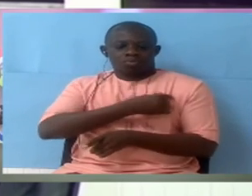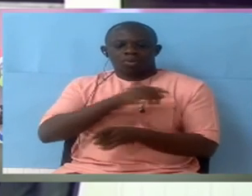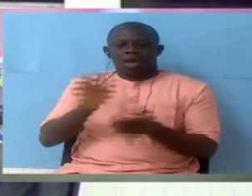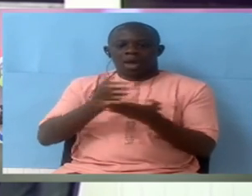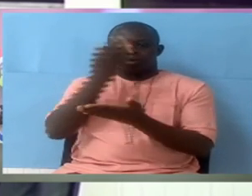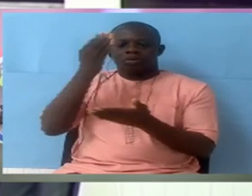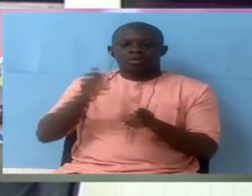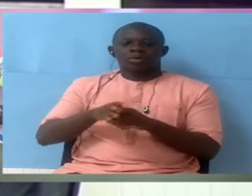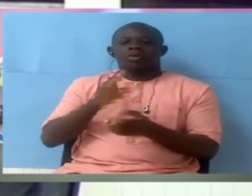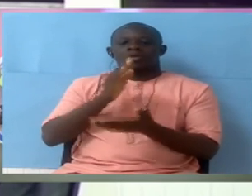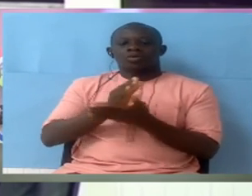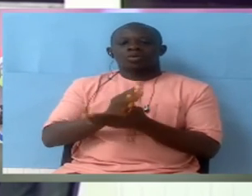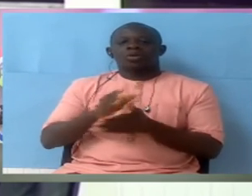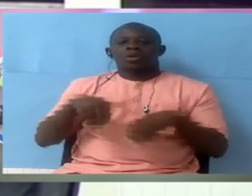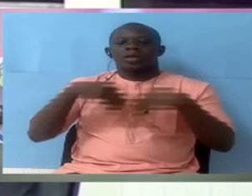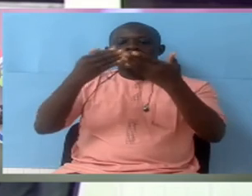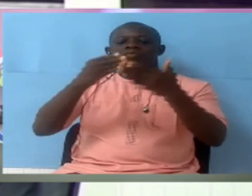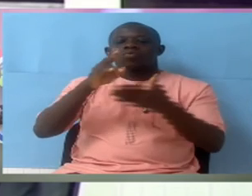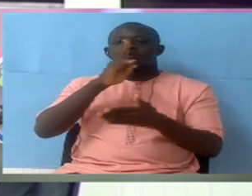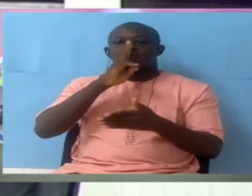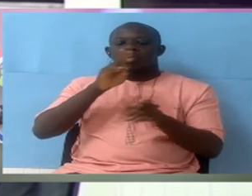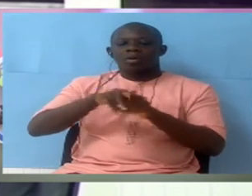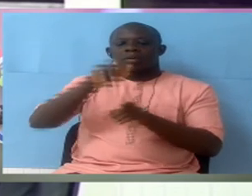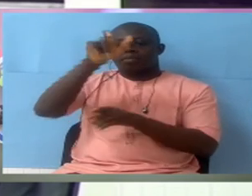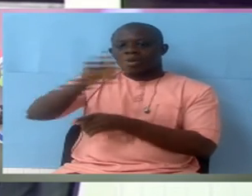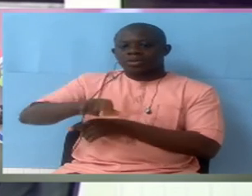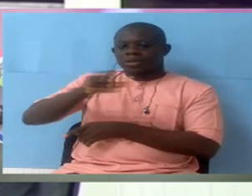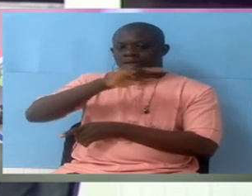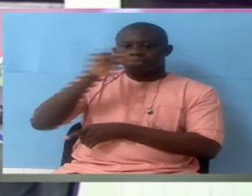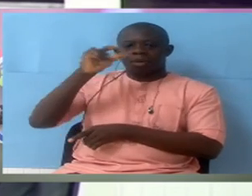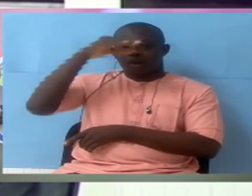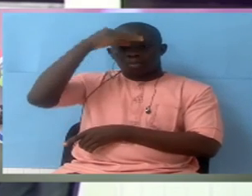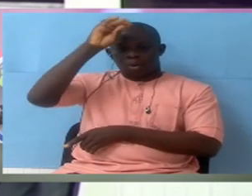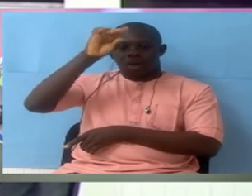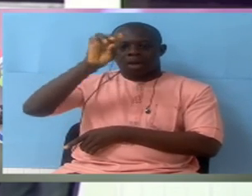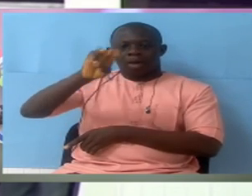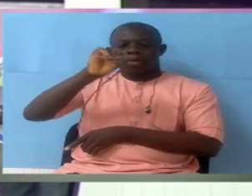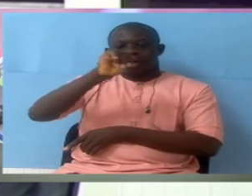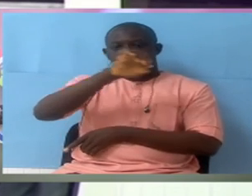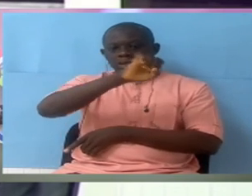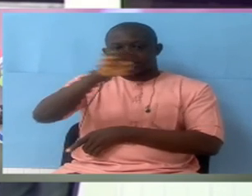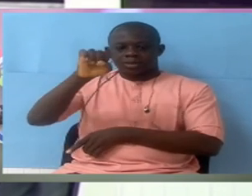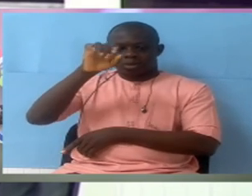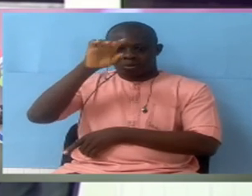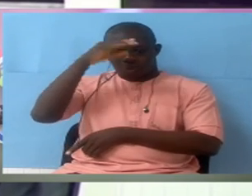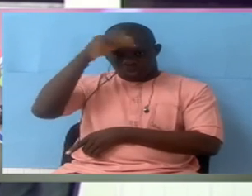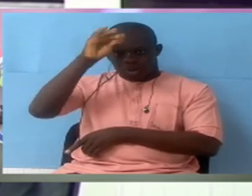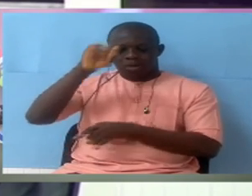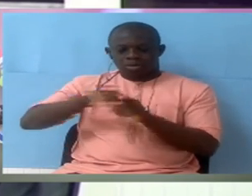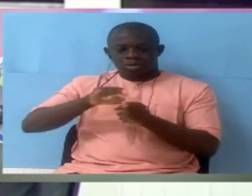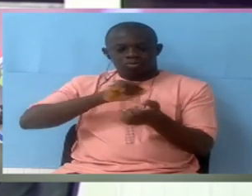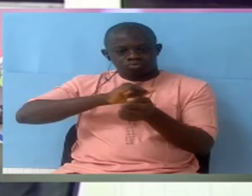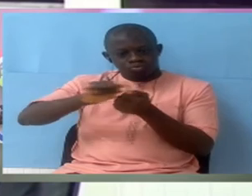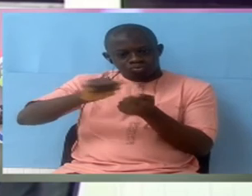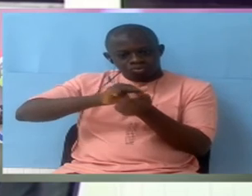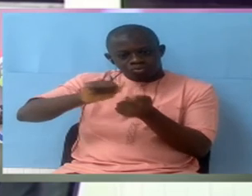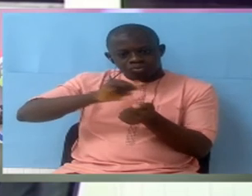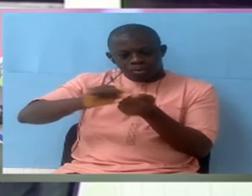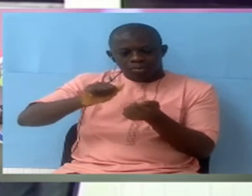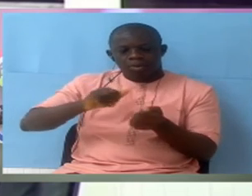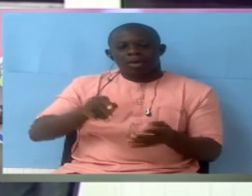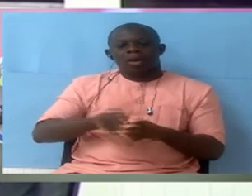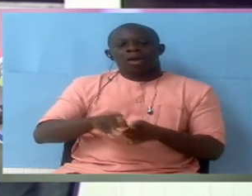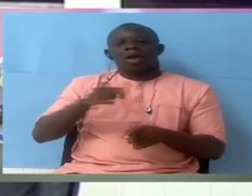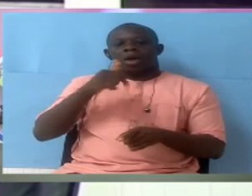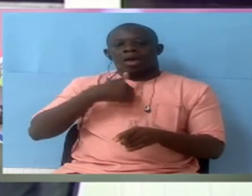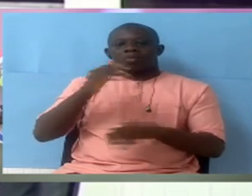suuf. It was given to the mess boy. Ñu jox ko ki nga xamné mom lañ wax mess boy. They wash it. Ñu fot ko.